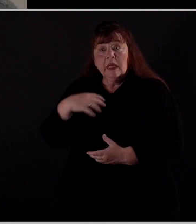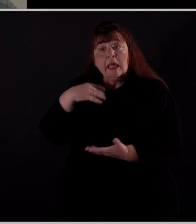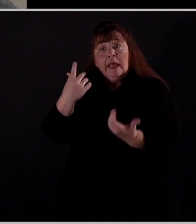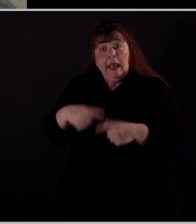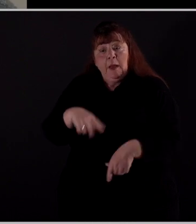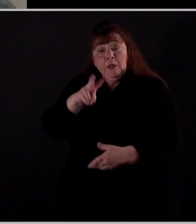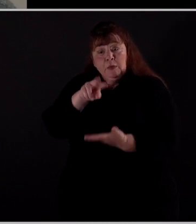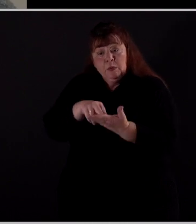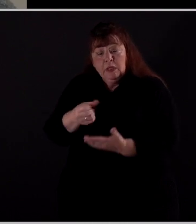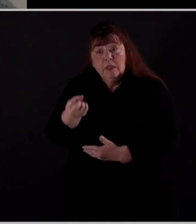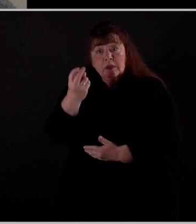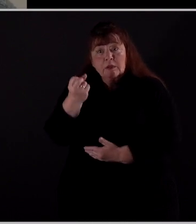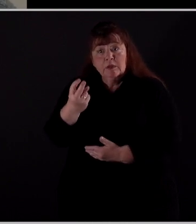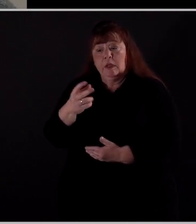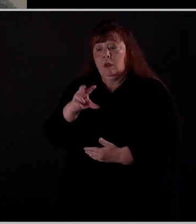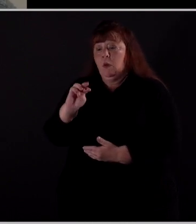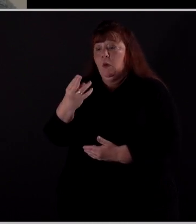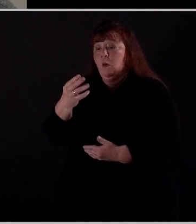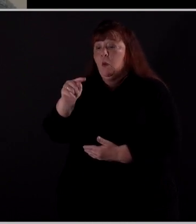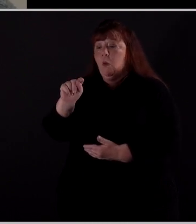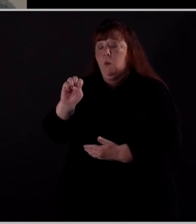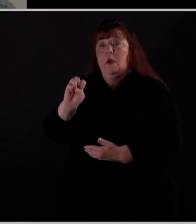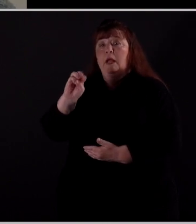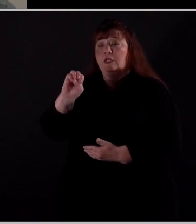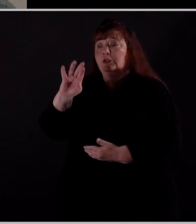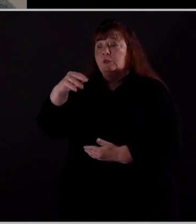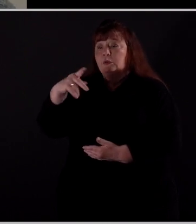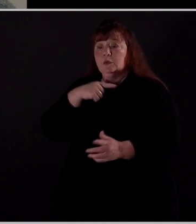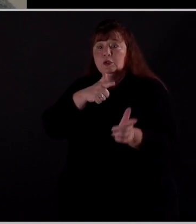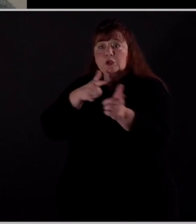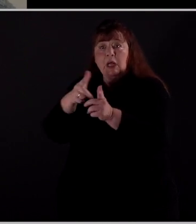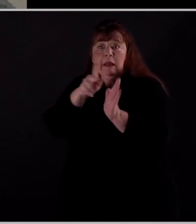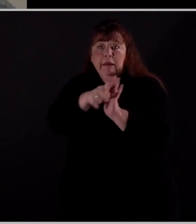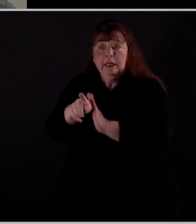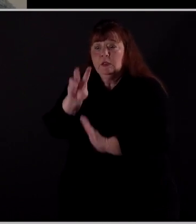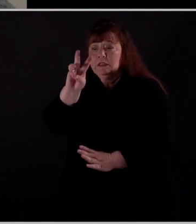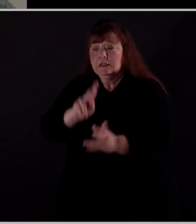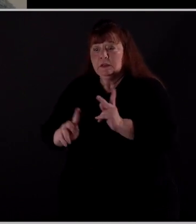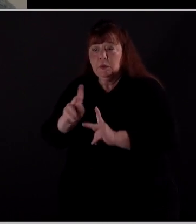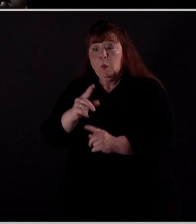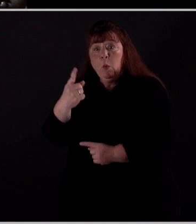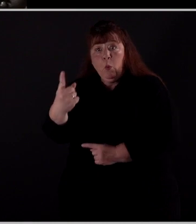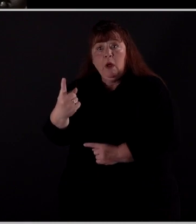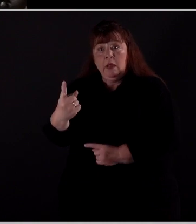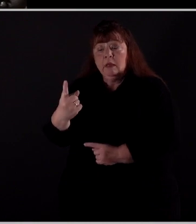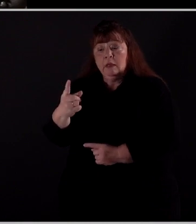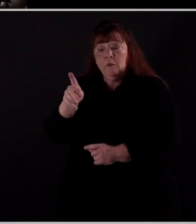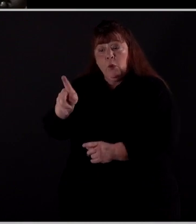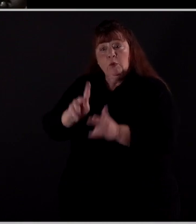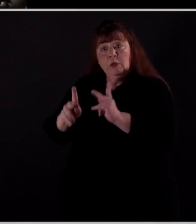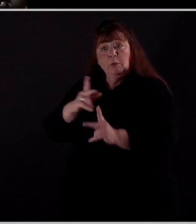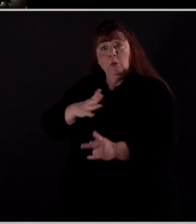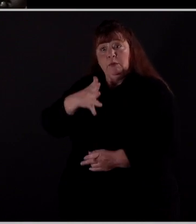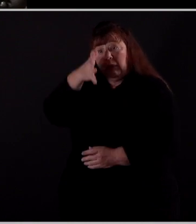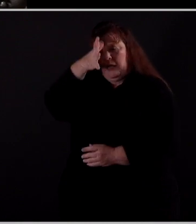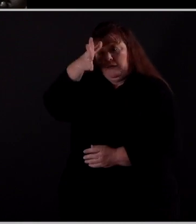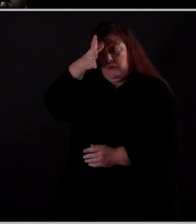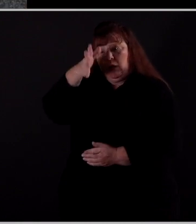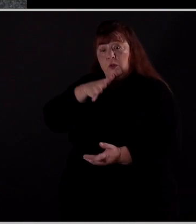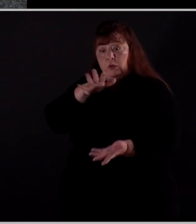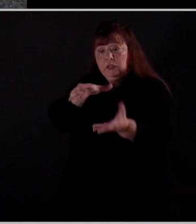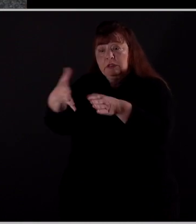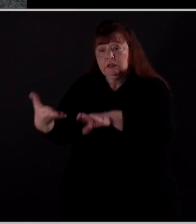supremacist shot and killed 6 people. One of those people was my father and temple president. He died in the place that he helped